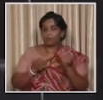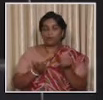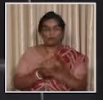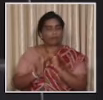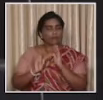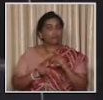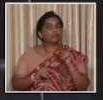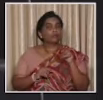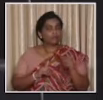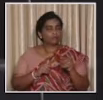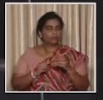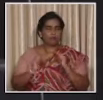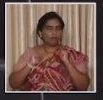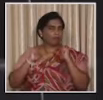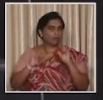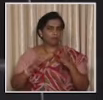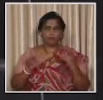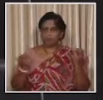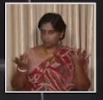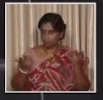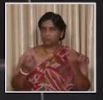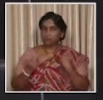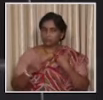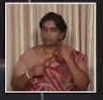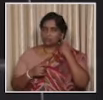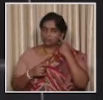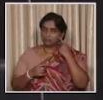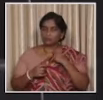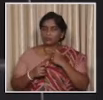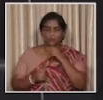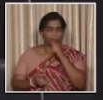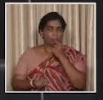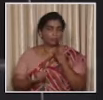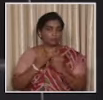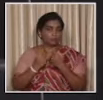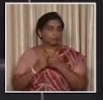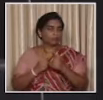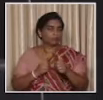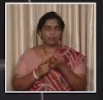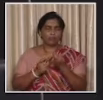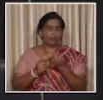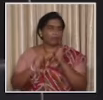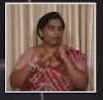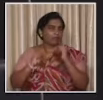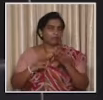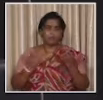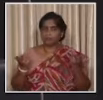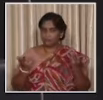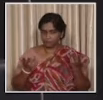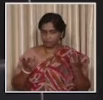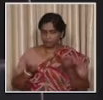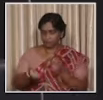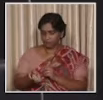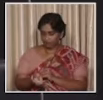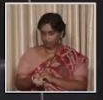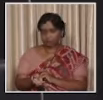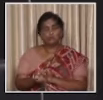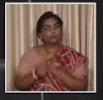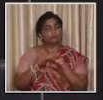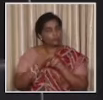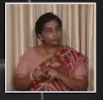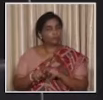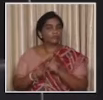feasibility study, it may not suffice. Right? But then, now look at, we already have a problem with the Eranabadu